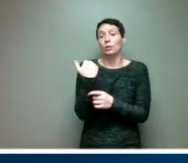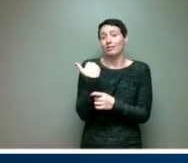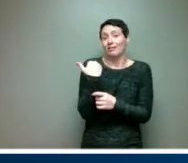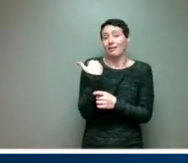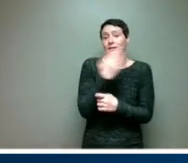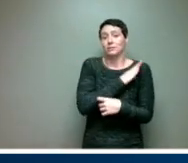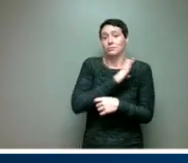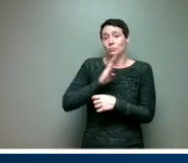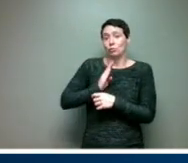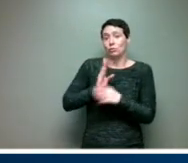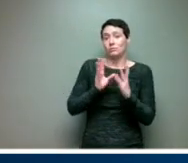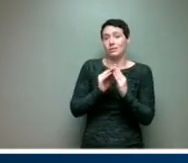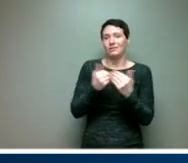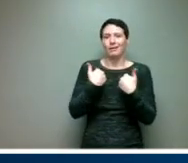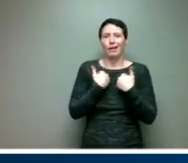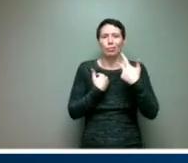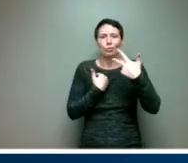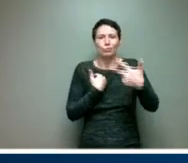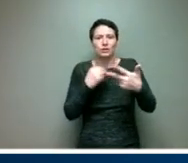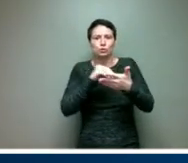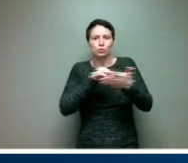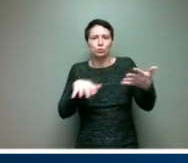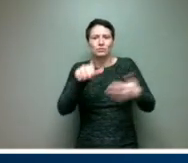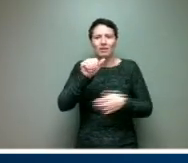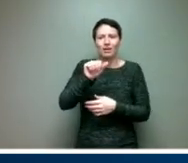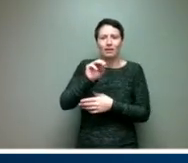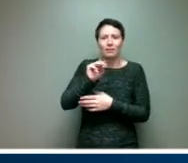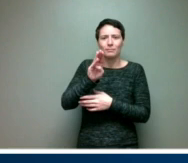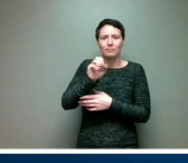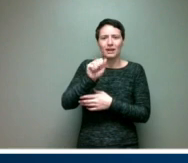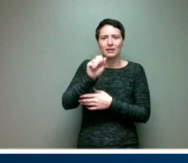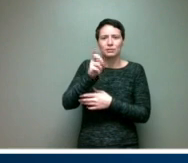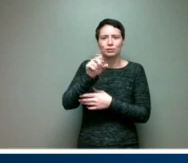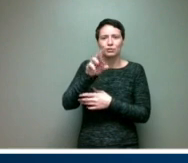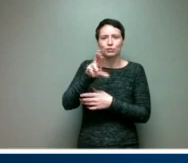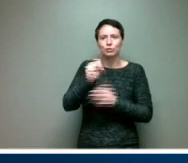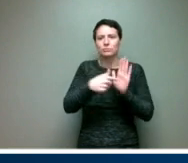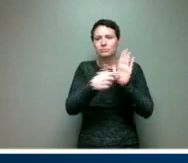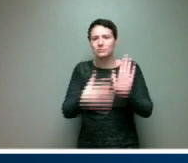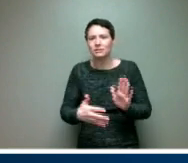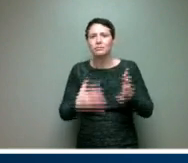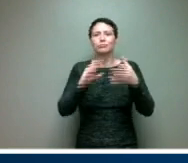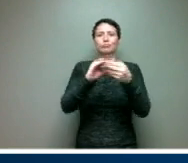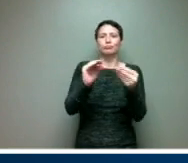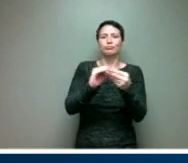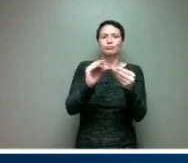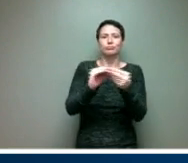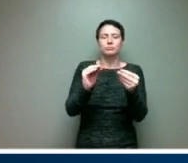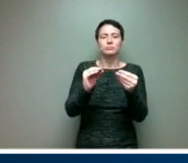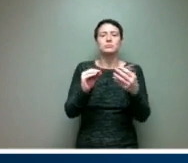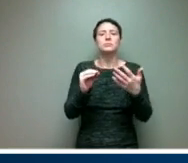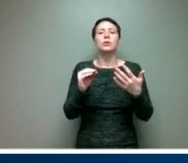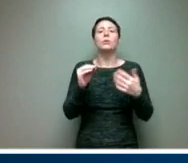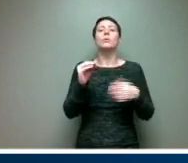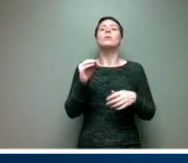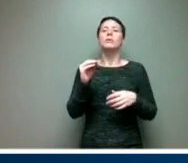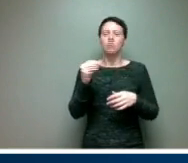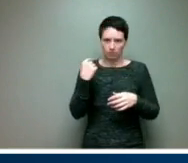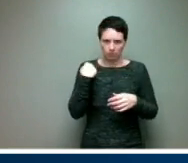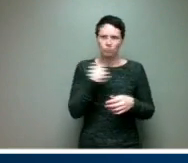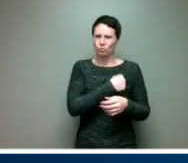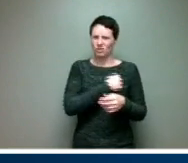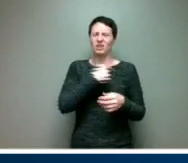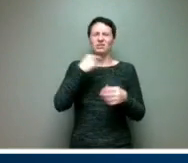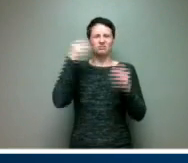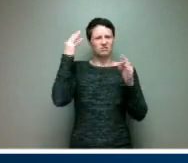Again, getting their voice out and saying to us, let's work together. Let's not forget about them. You know, these